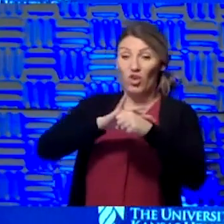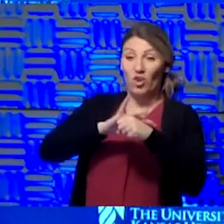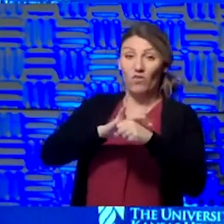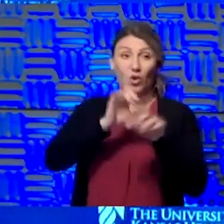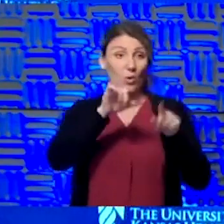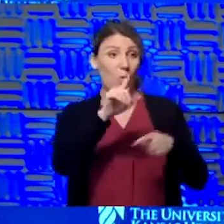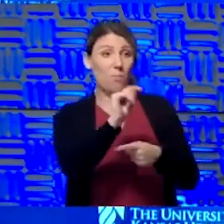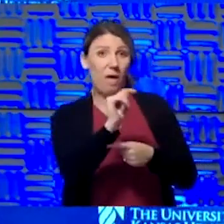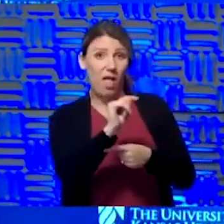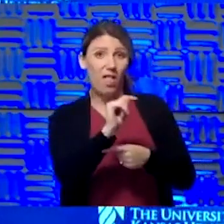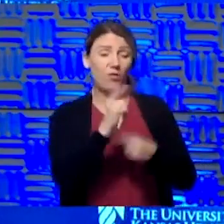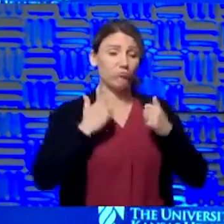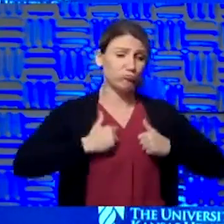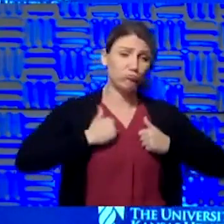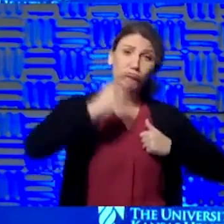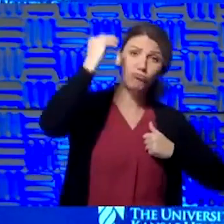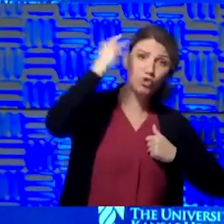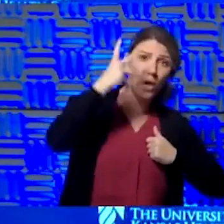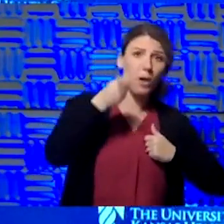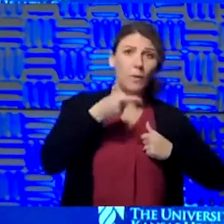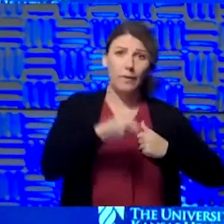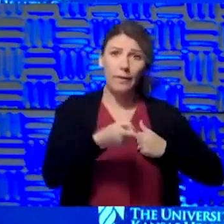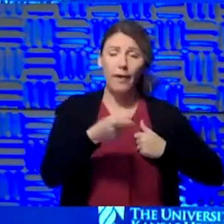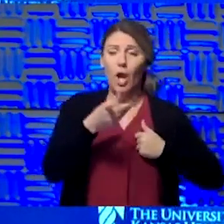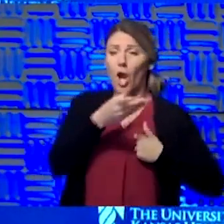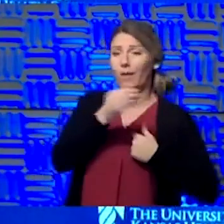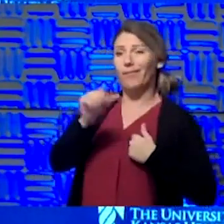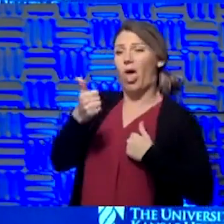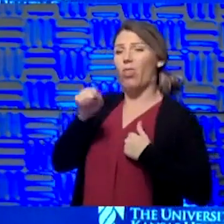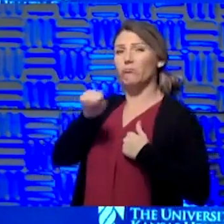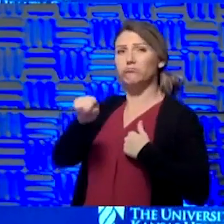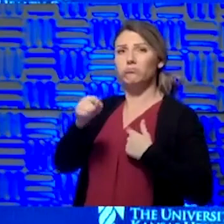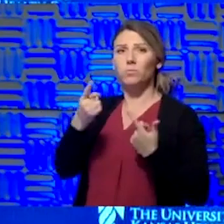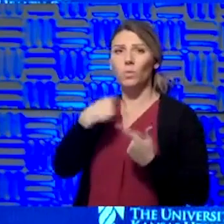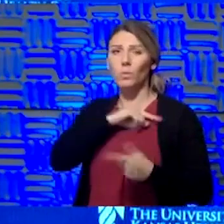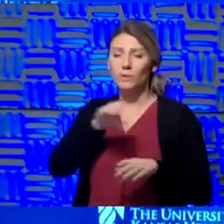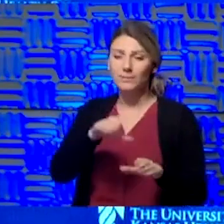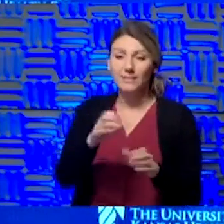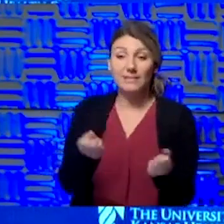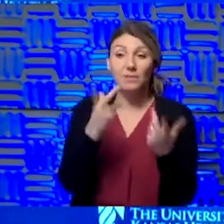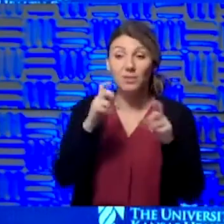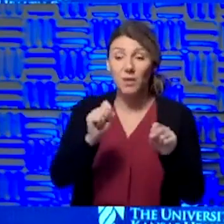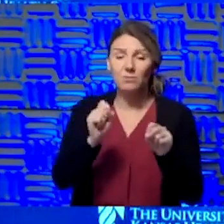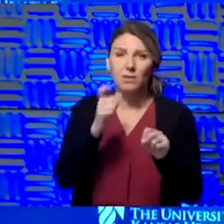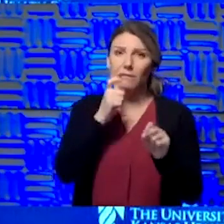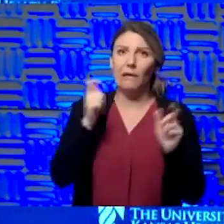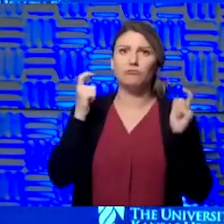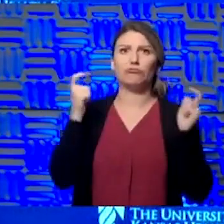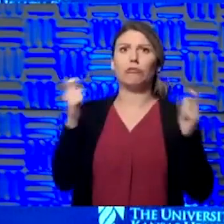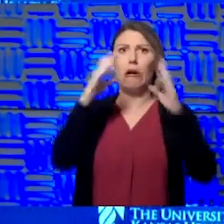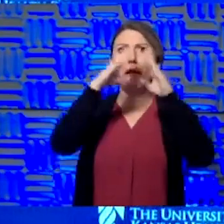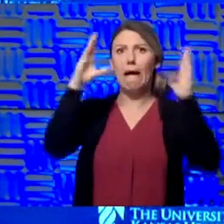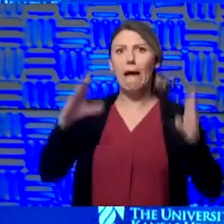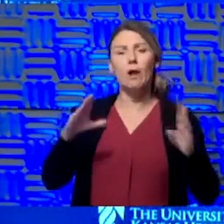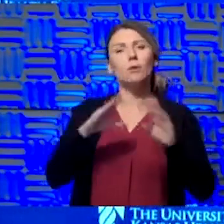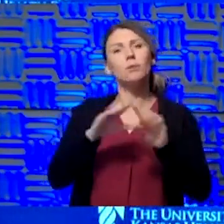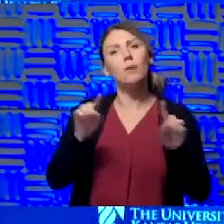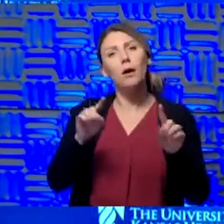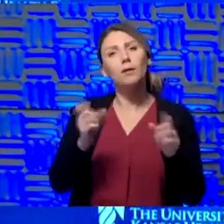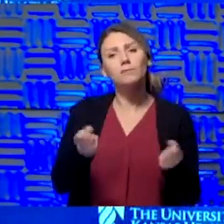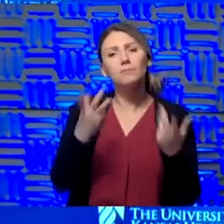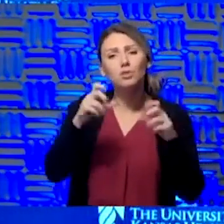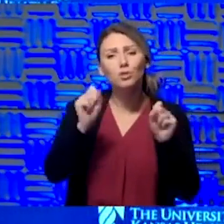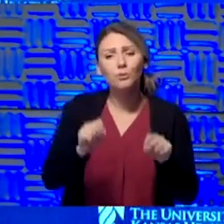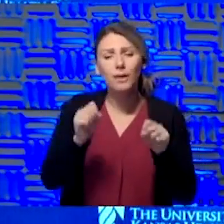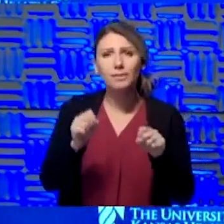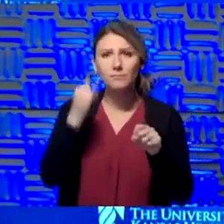and shower and do everything there. And we just did as much as possible. We don't have a huge house, but just do as much as possible if you've tested